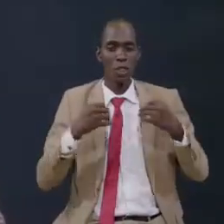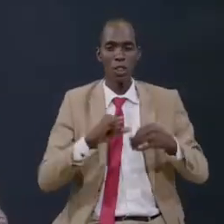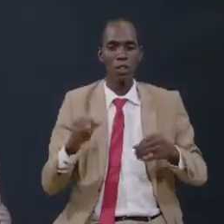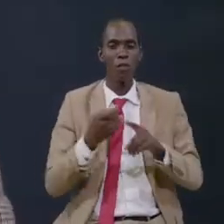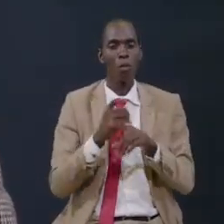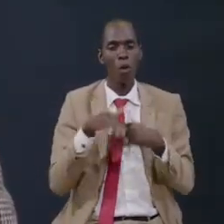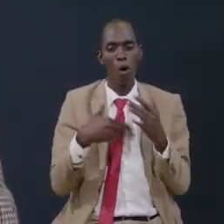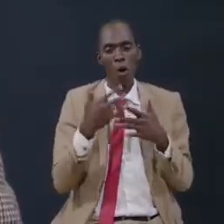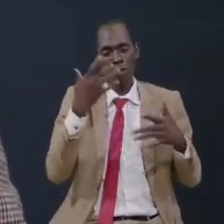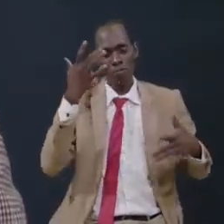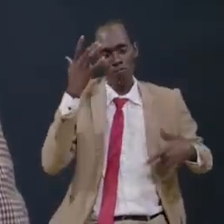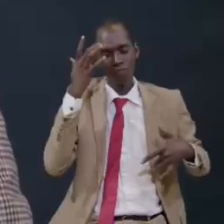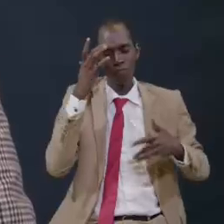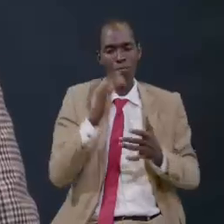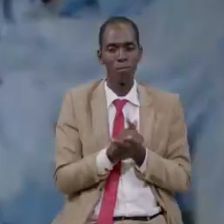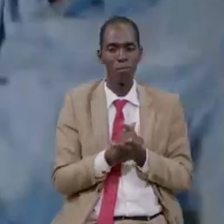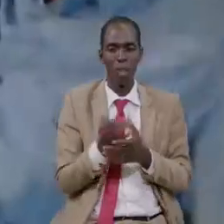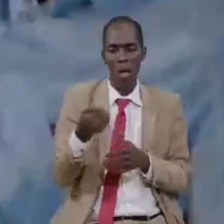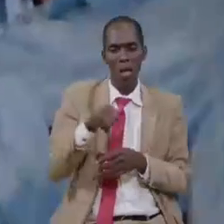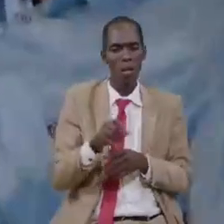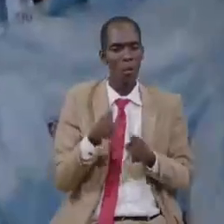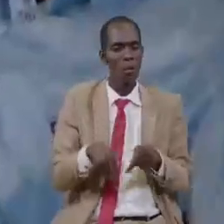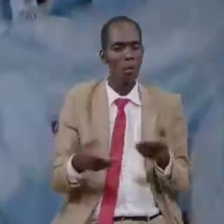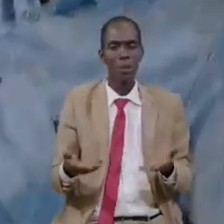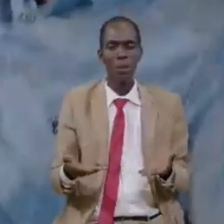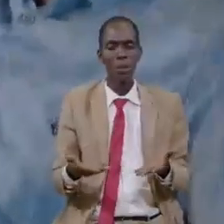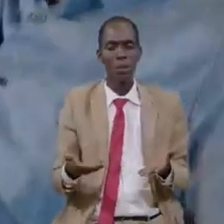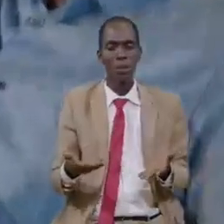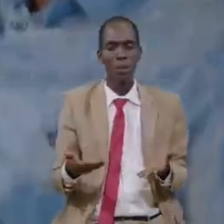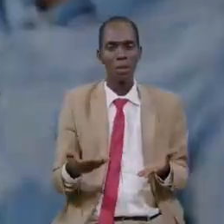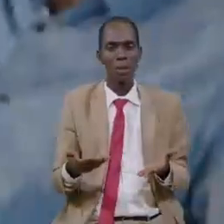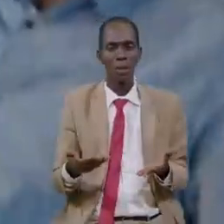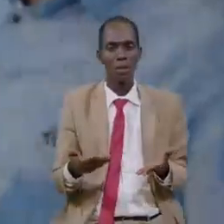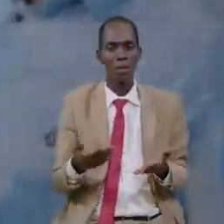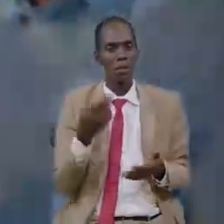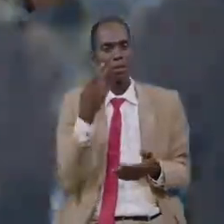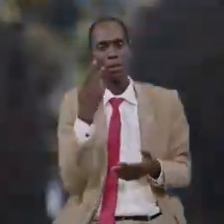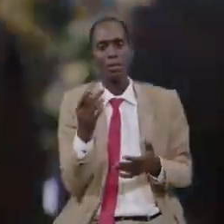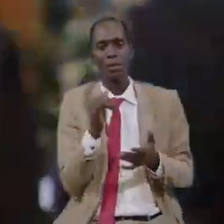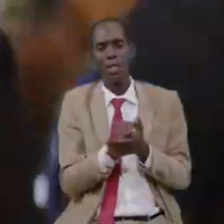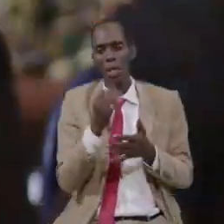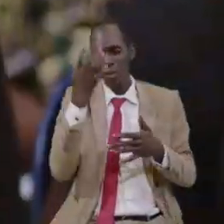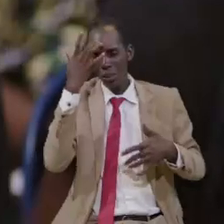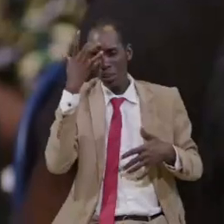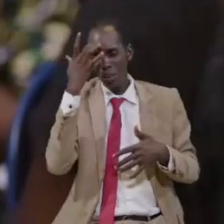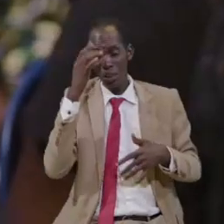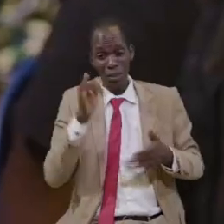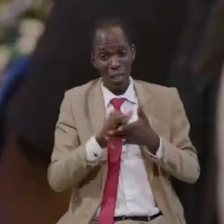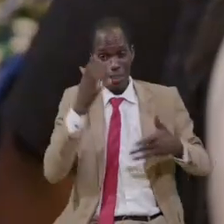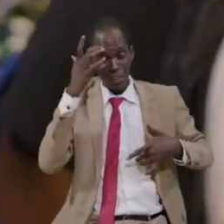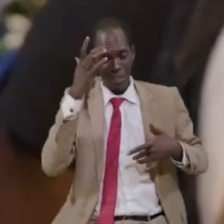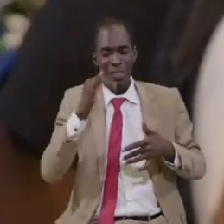there? Are you there? Look at that sickness. That's the last time you're seeing